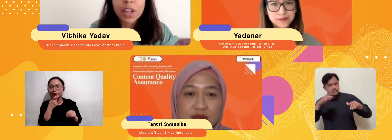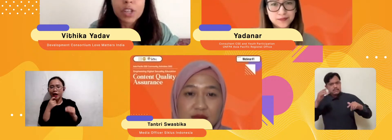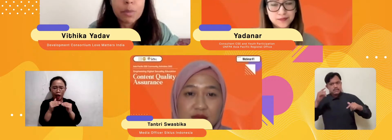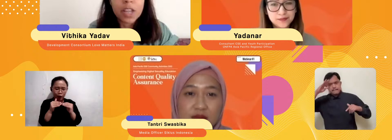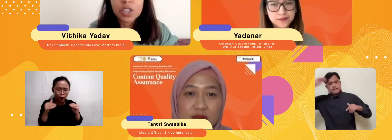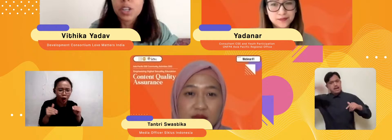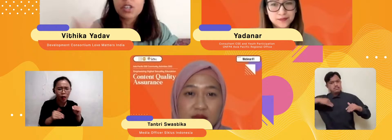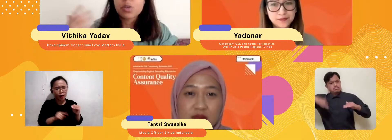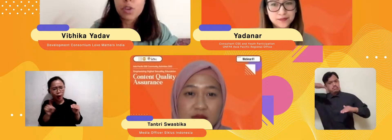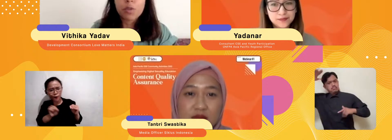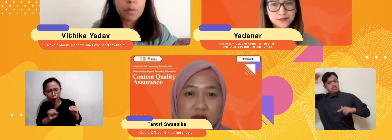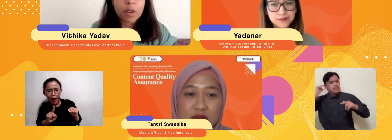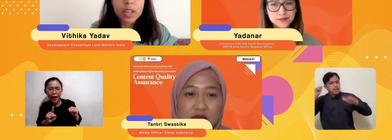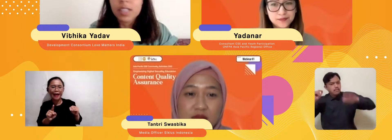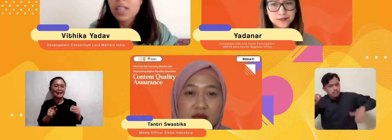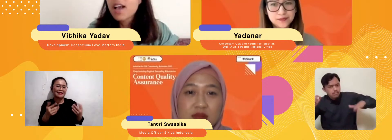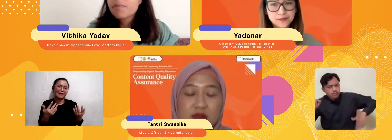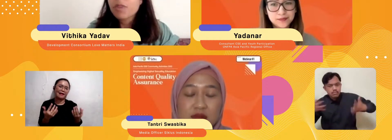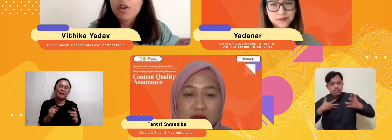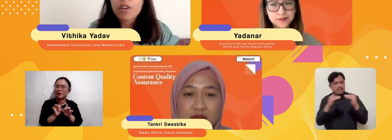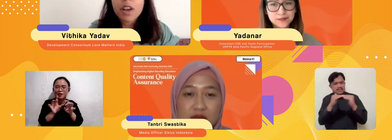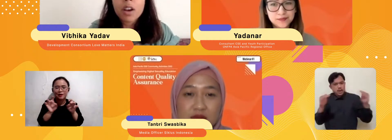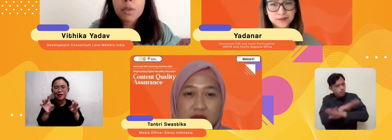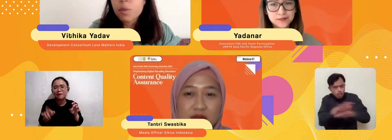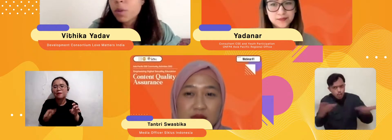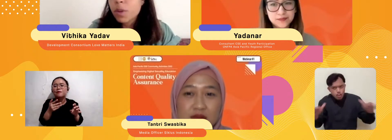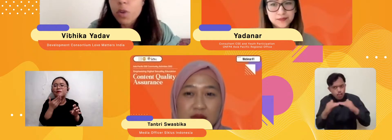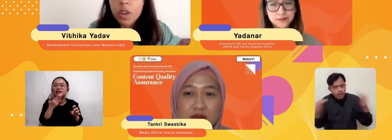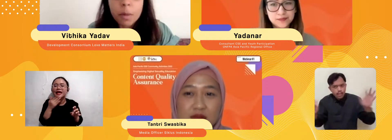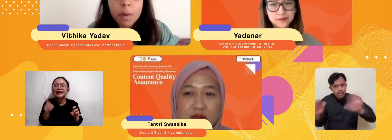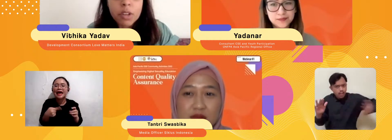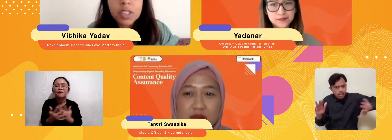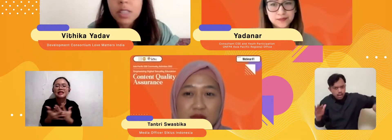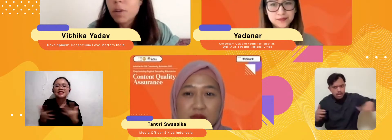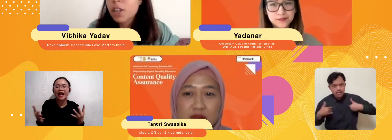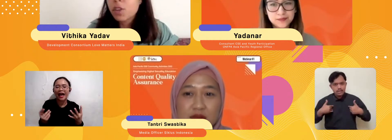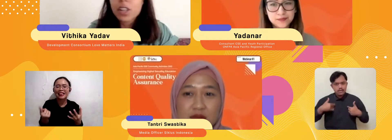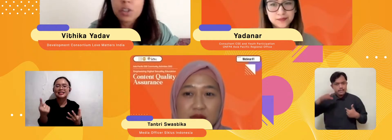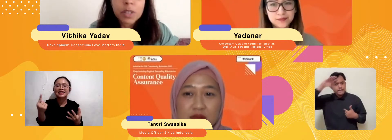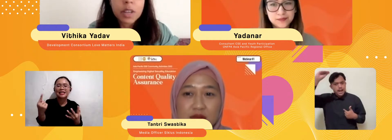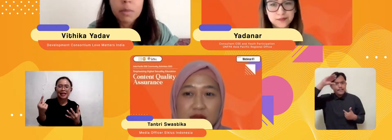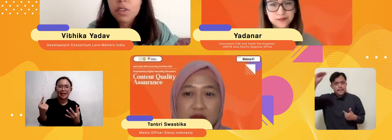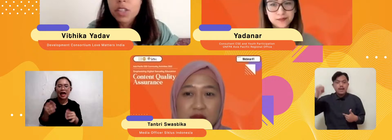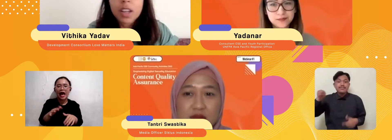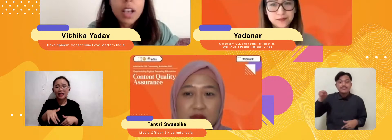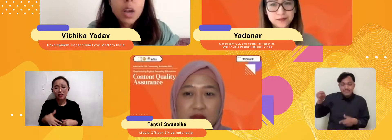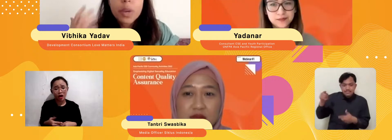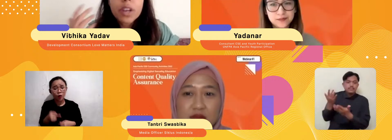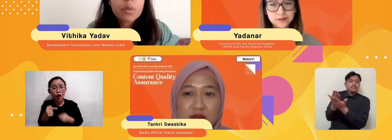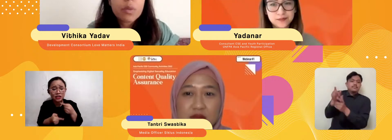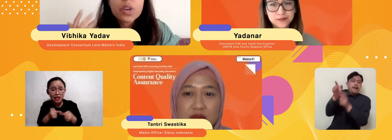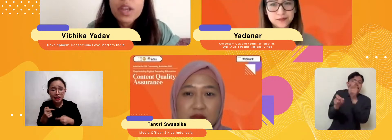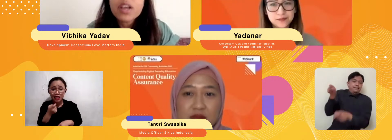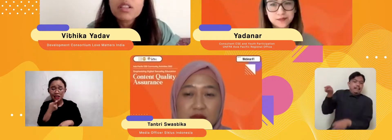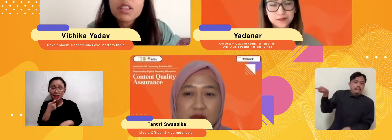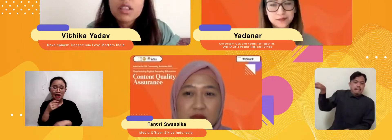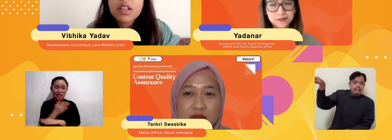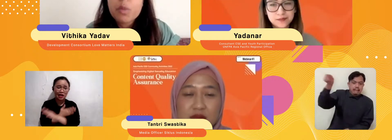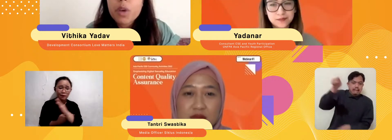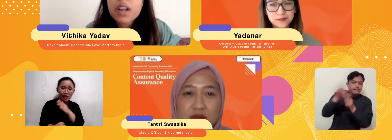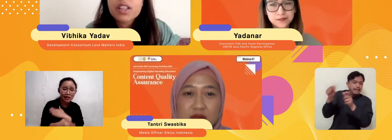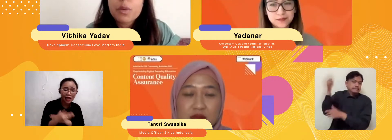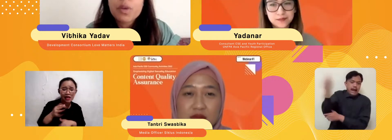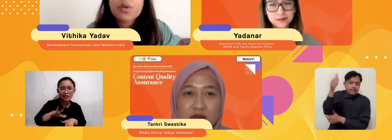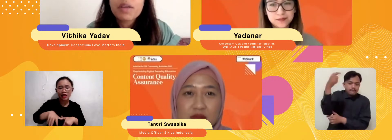have a right to pleasure, to their own bodies, or when we're talking about disability or LGBT community, we're doing